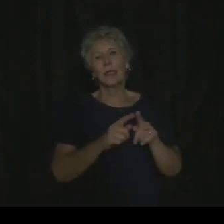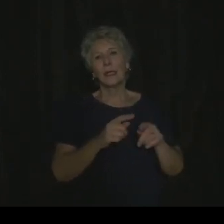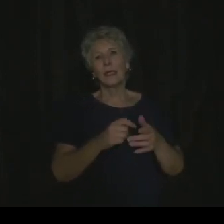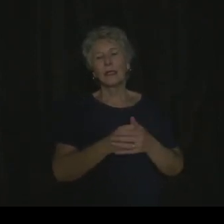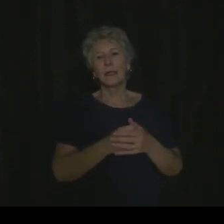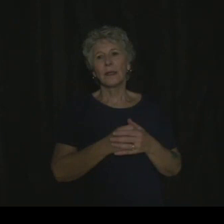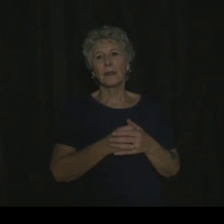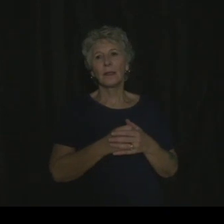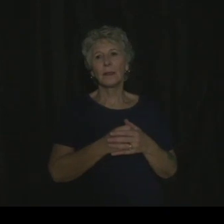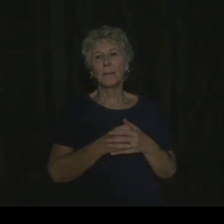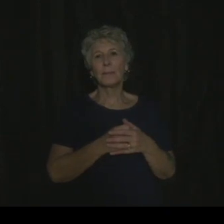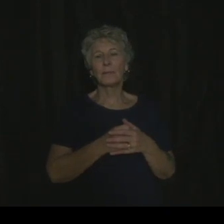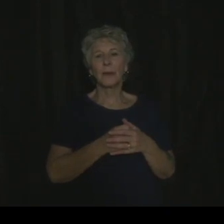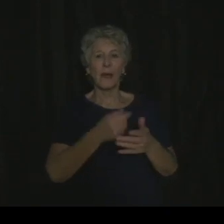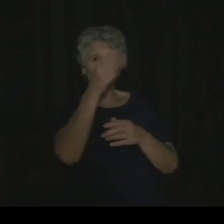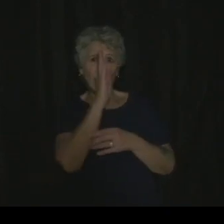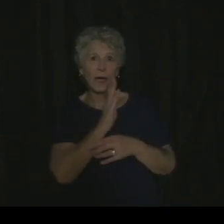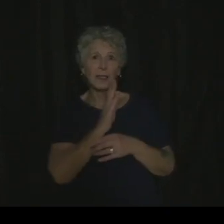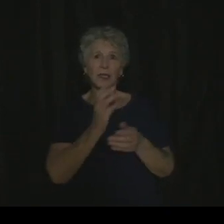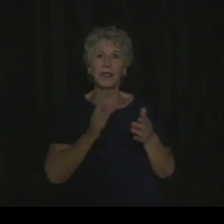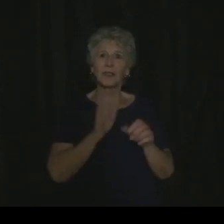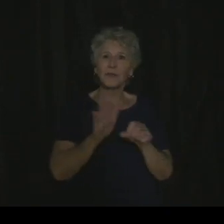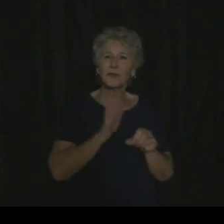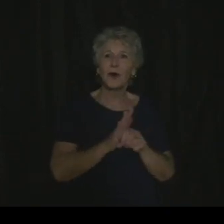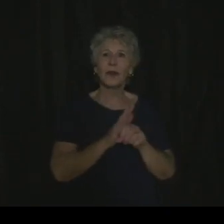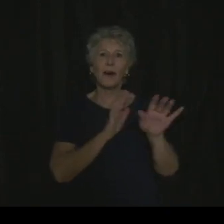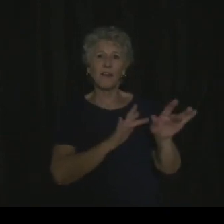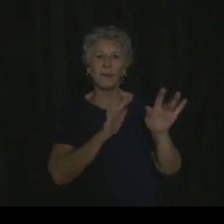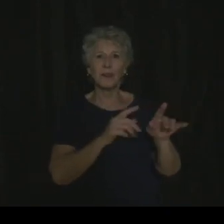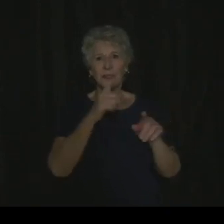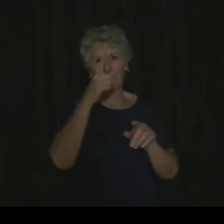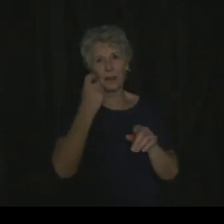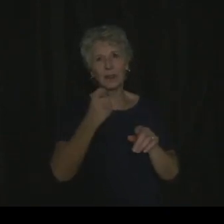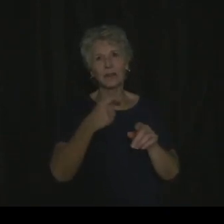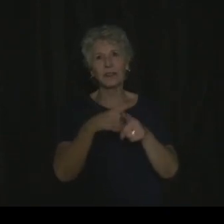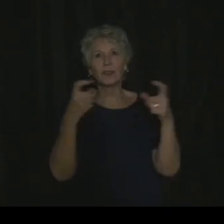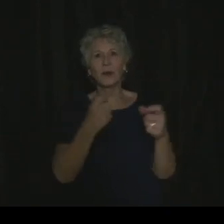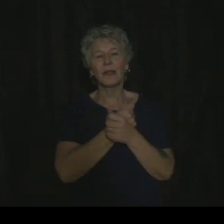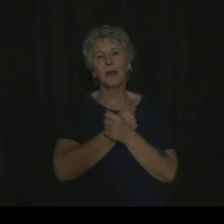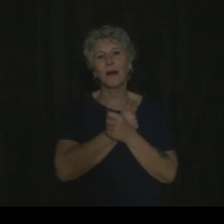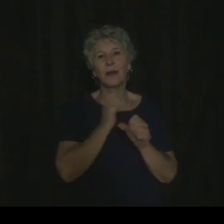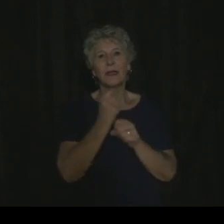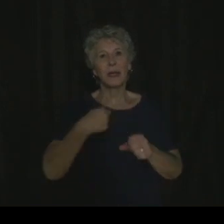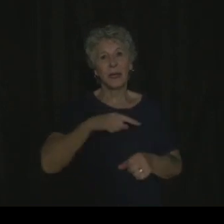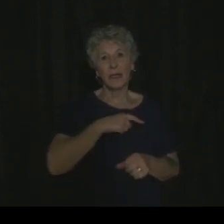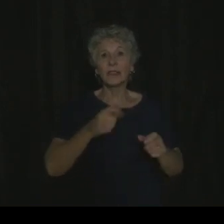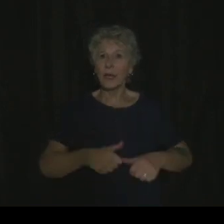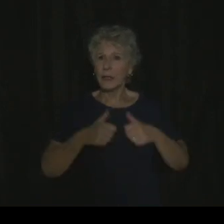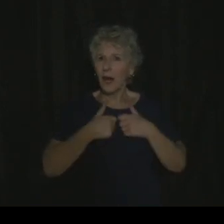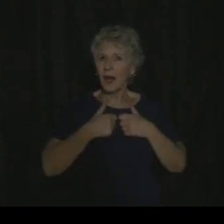2, 4, and 5, that God is rich in mercy because of his great love, and he made us alive because of his